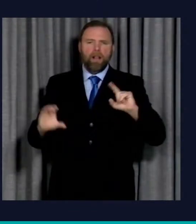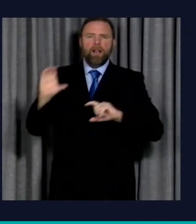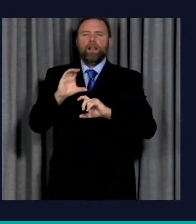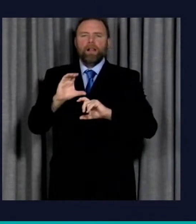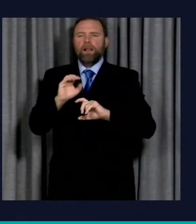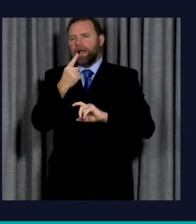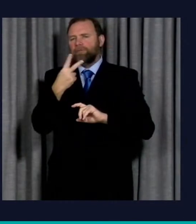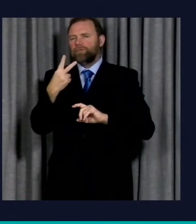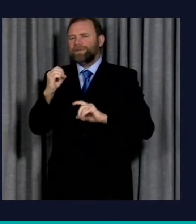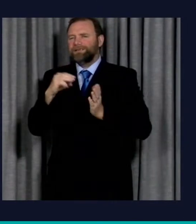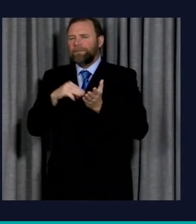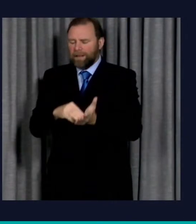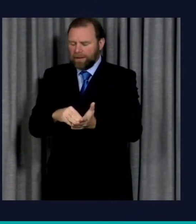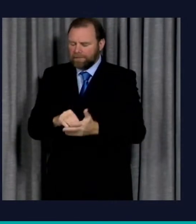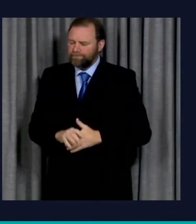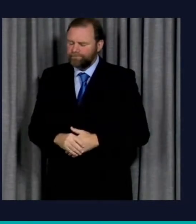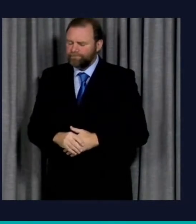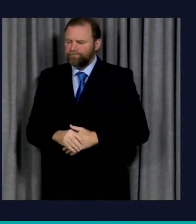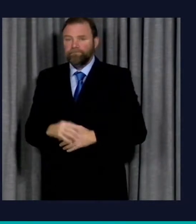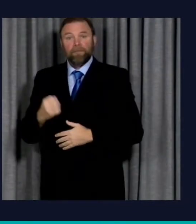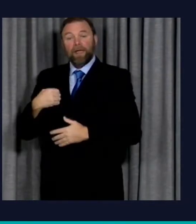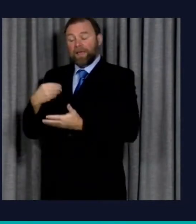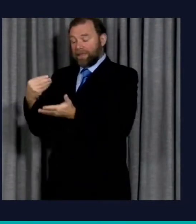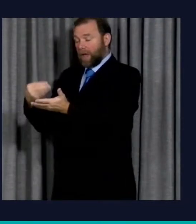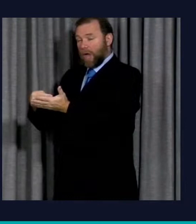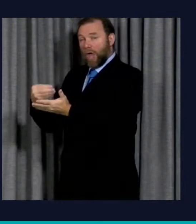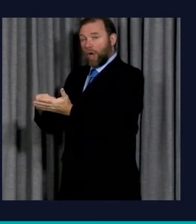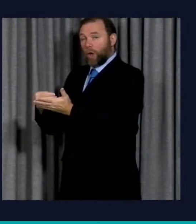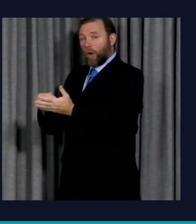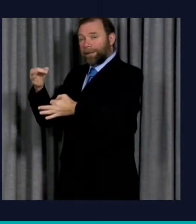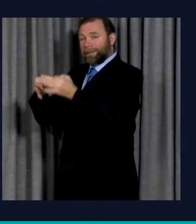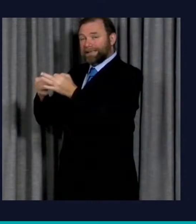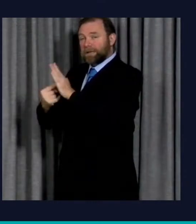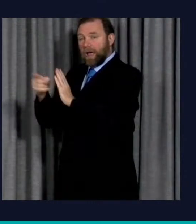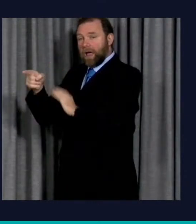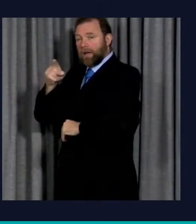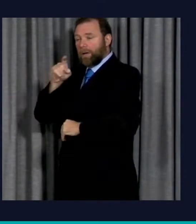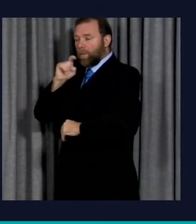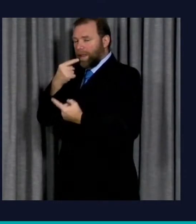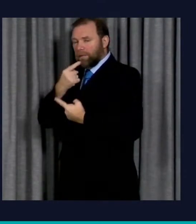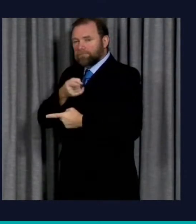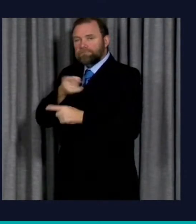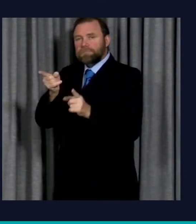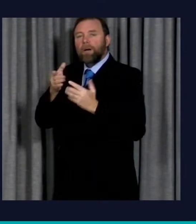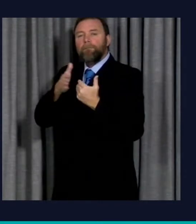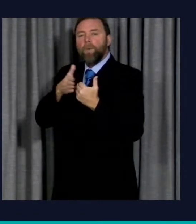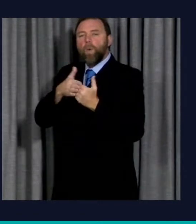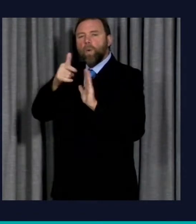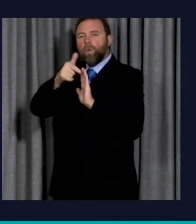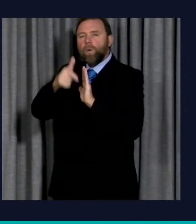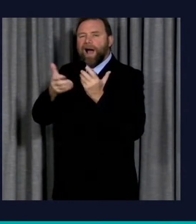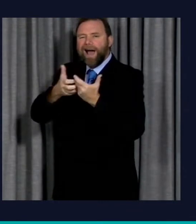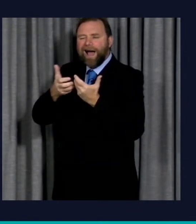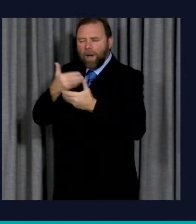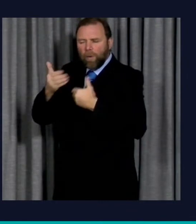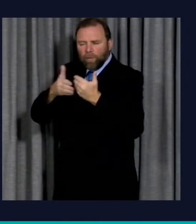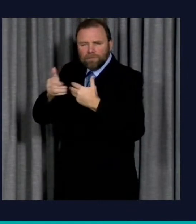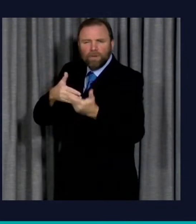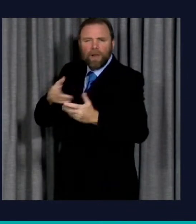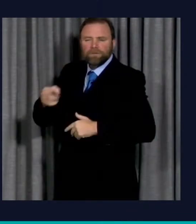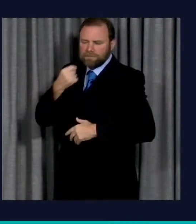week. And the Economy Minister, my colleague Von Gethin, will announce further details about how this support will